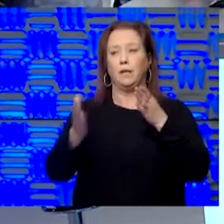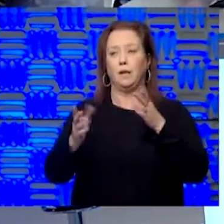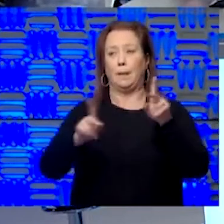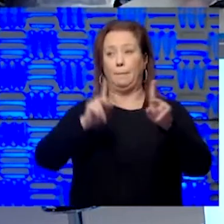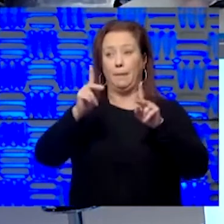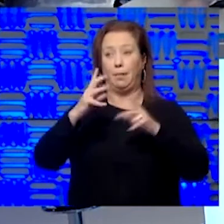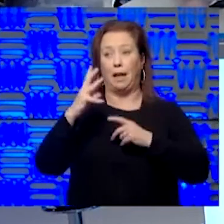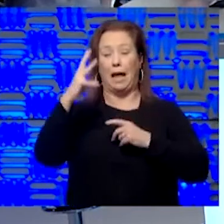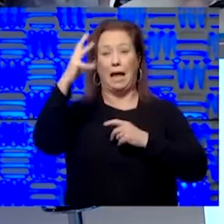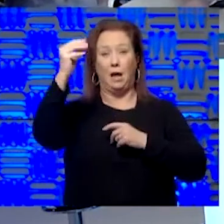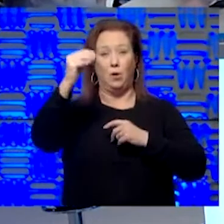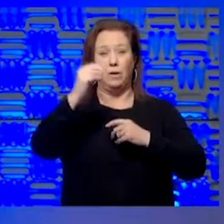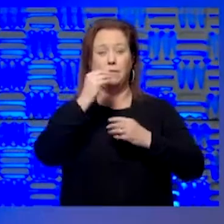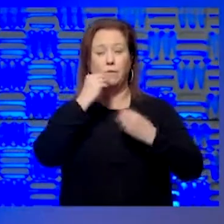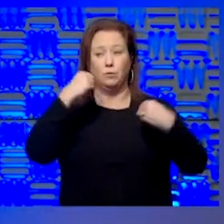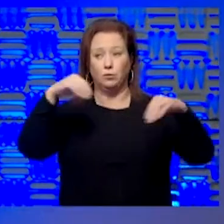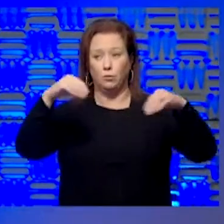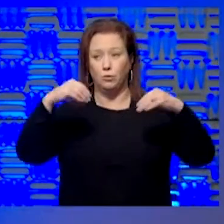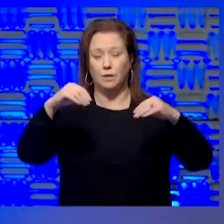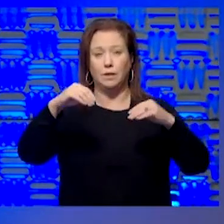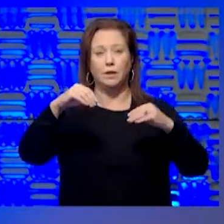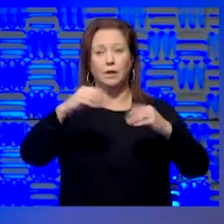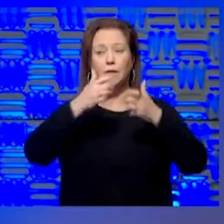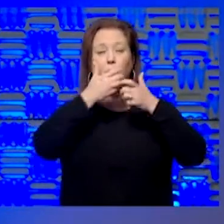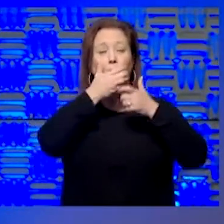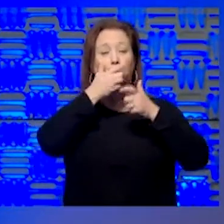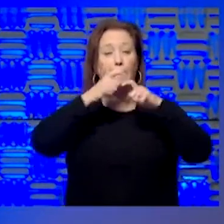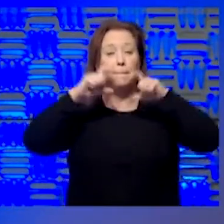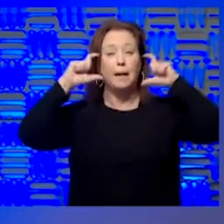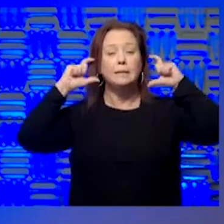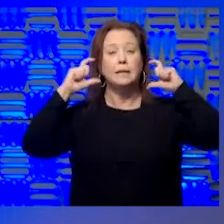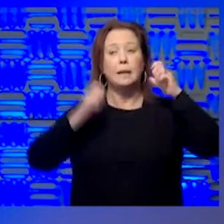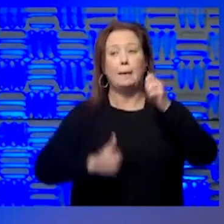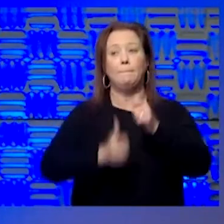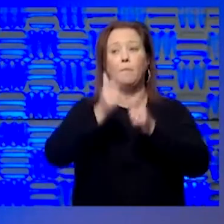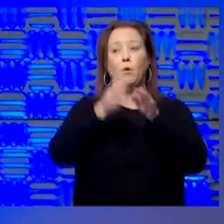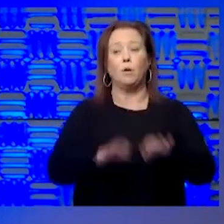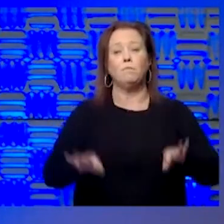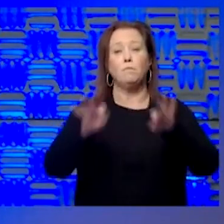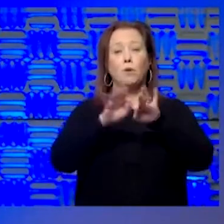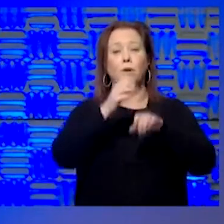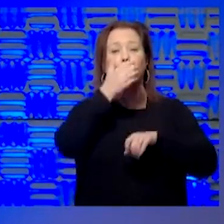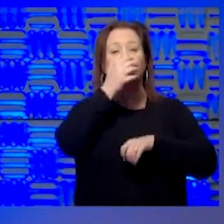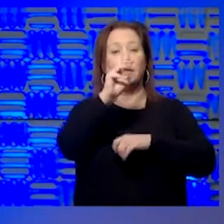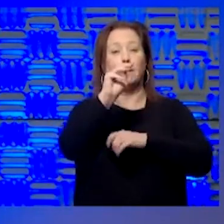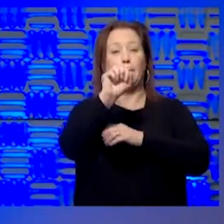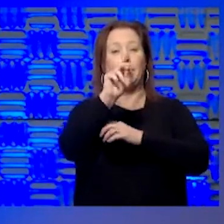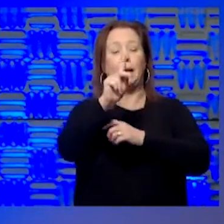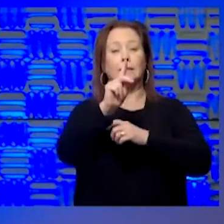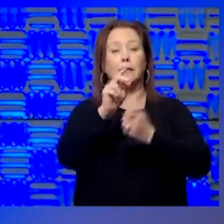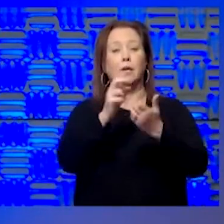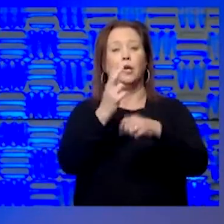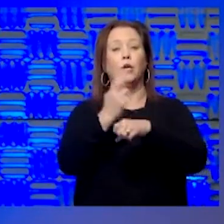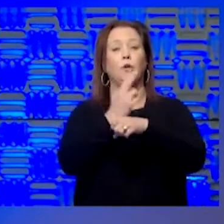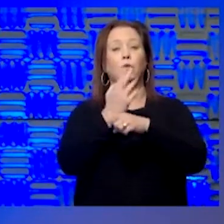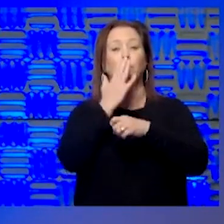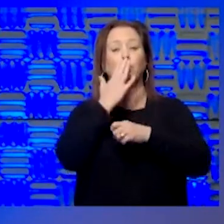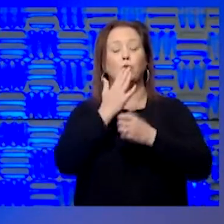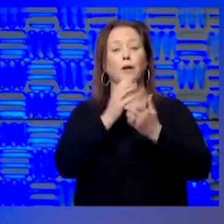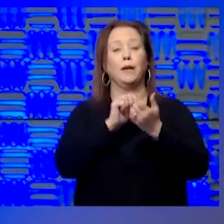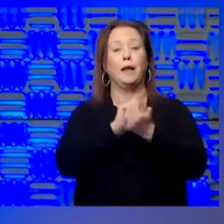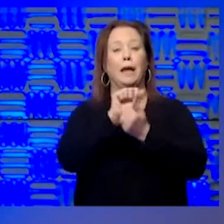for people who are out in the grocery stores and out around wearing masks, is more important than the mask itself. Use good hand